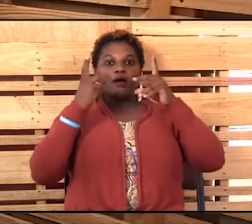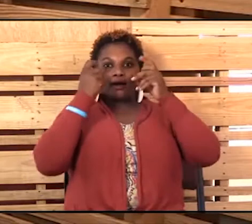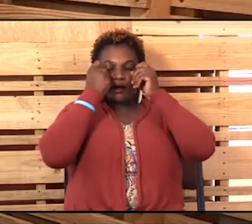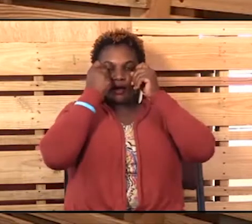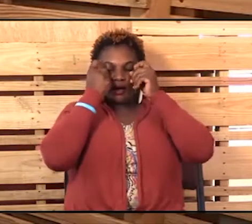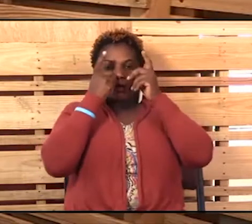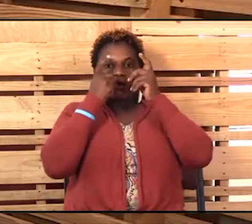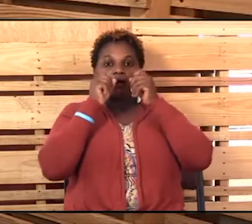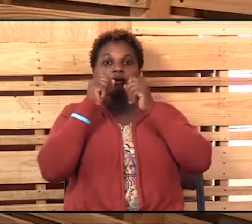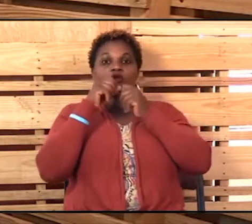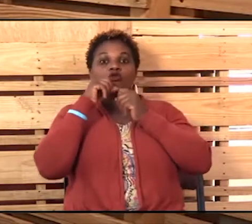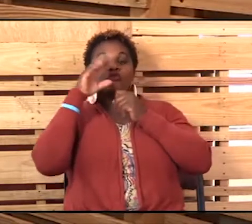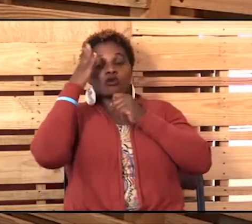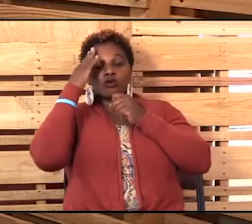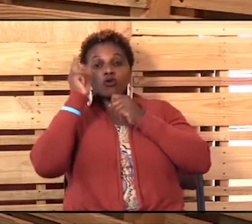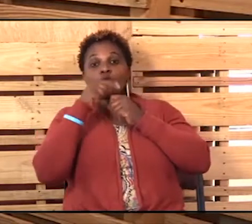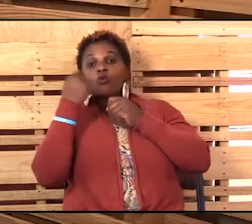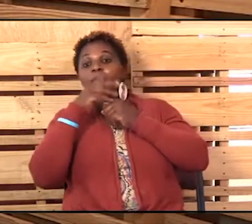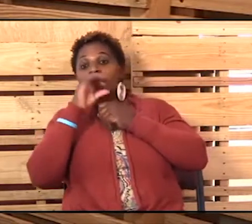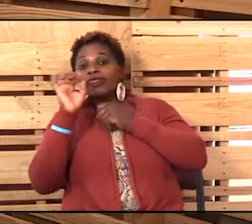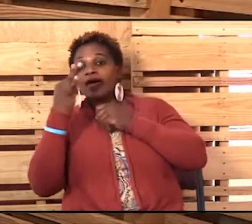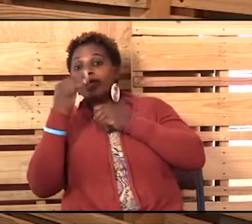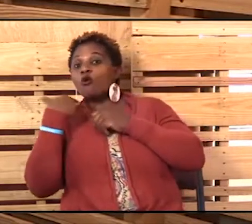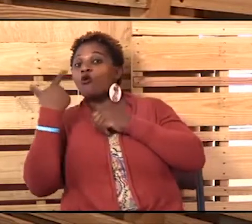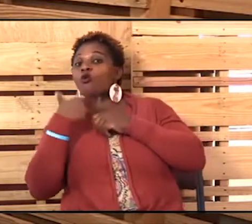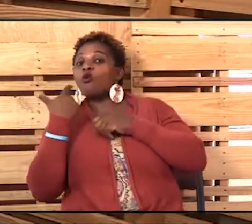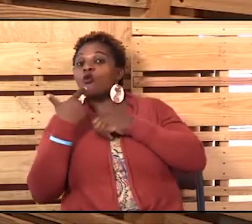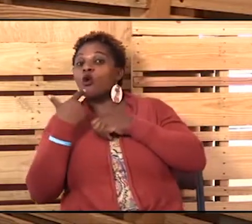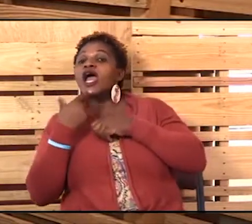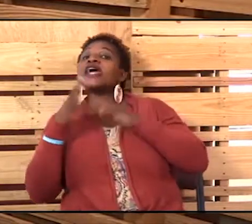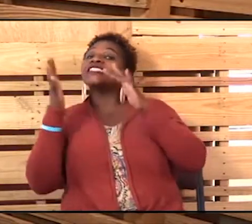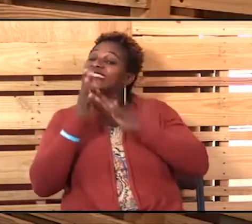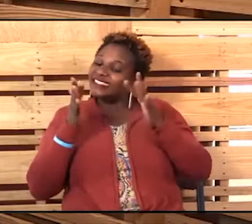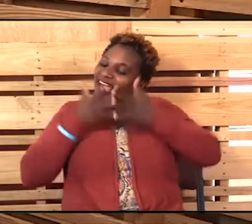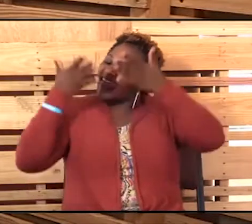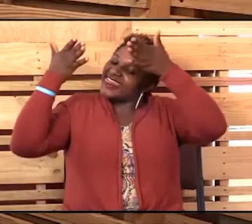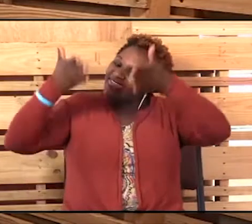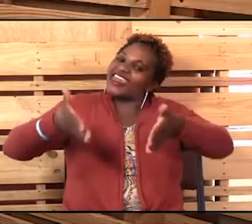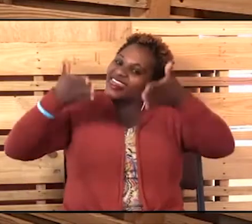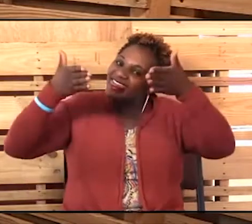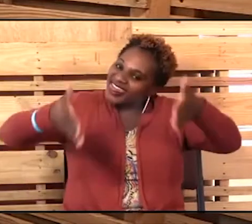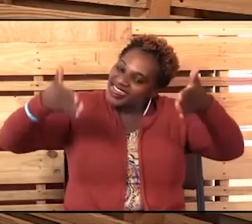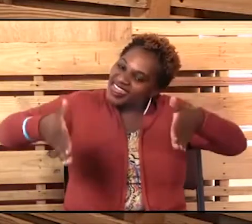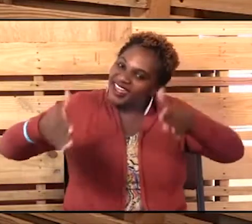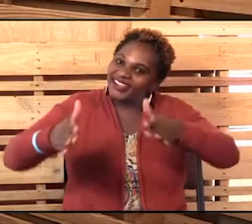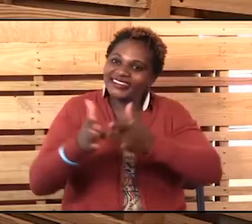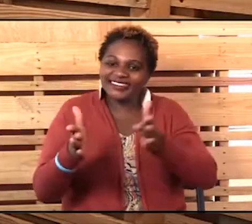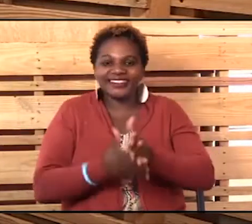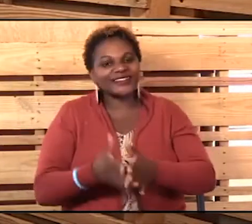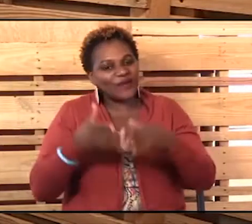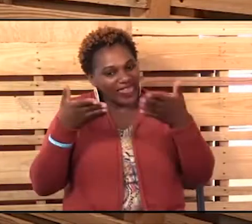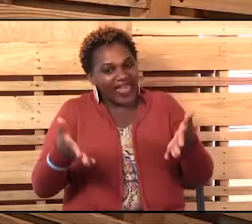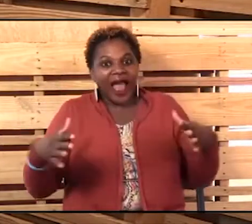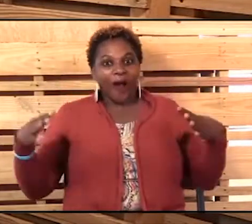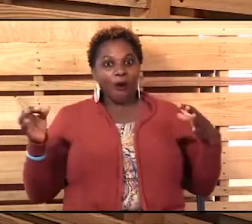open. And do you know what they got to know? What? The guest was actually Jesus. What? who was with